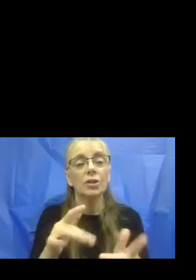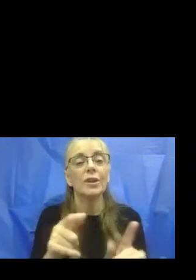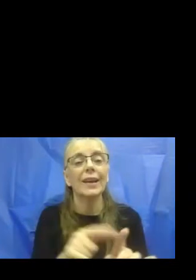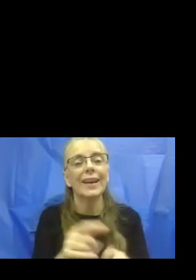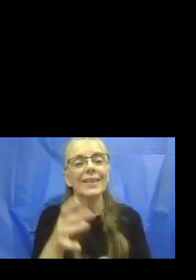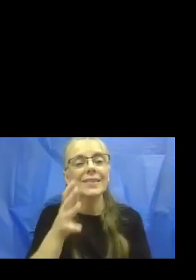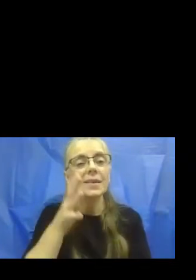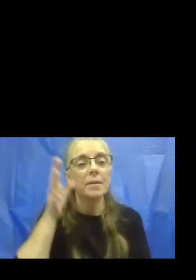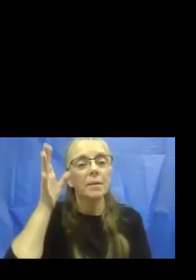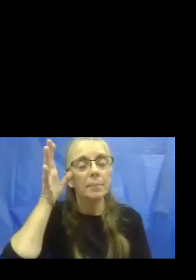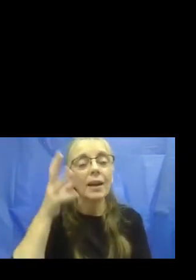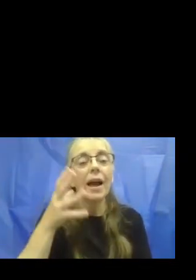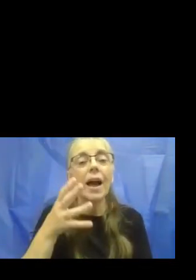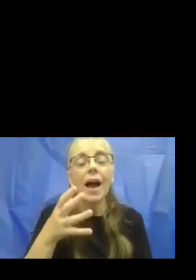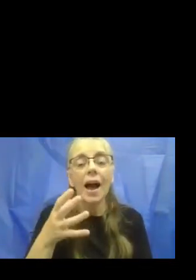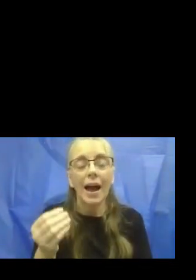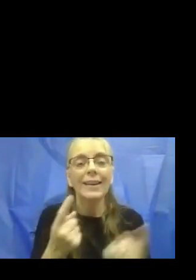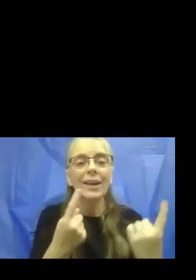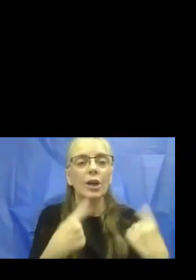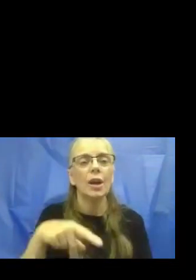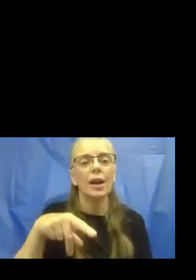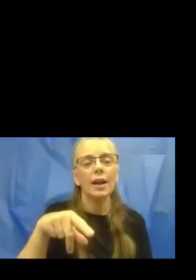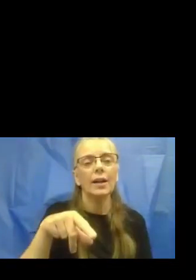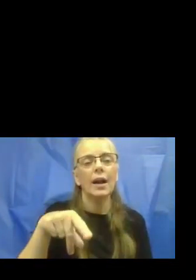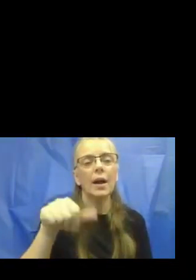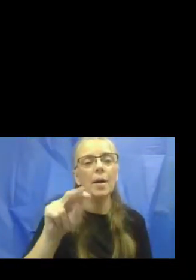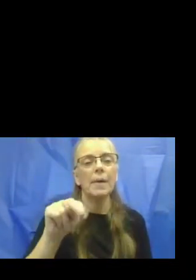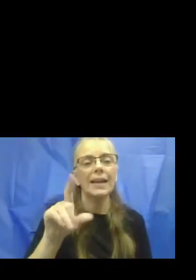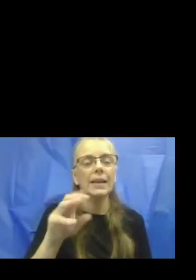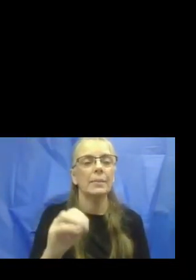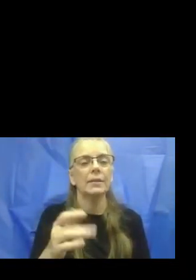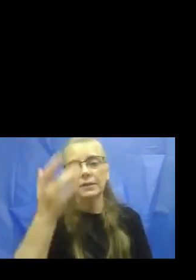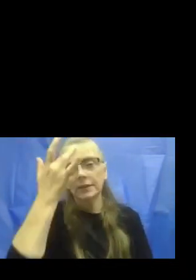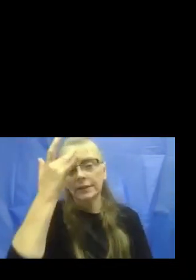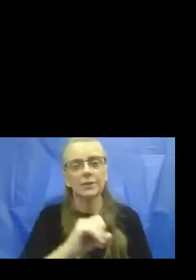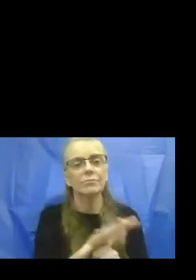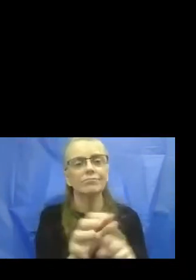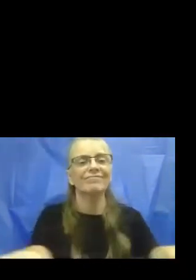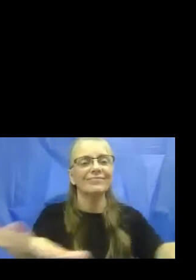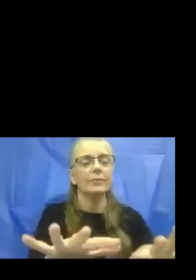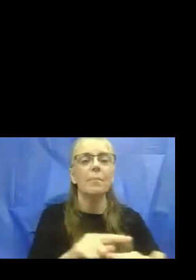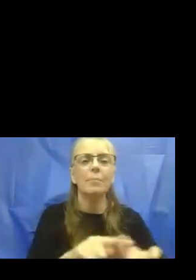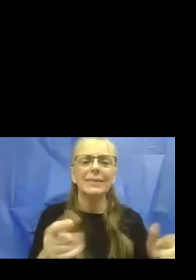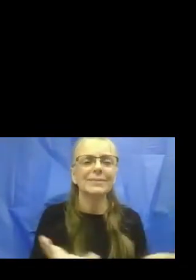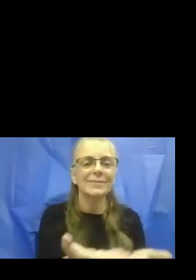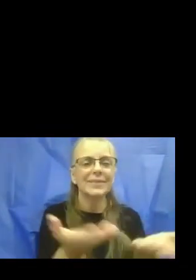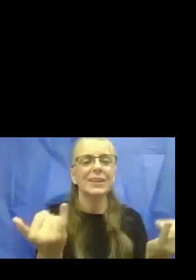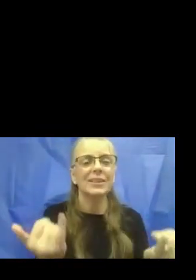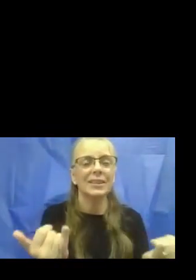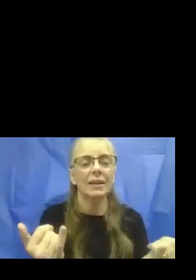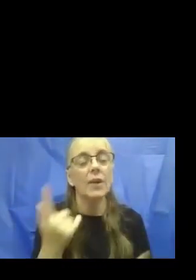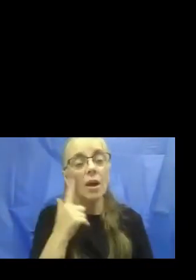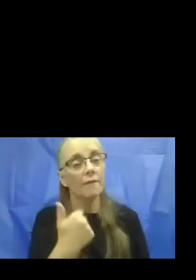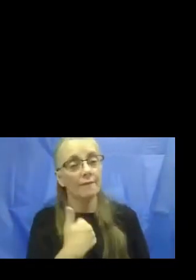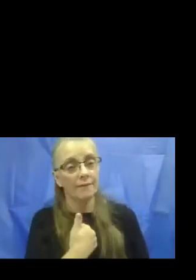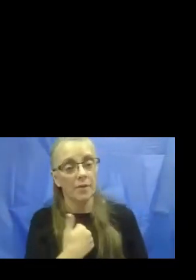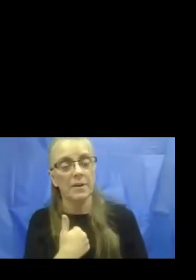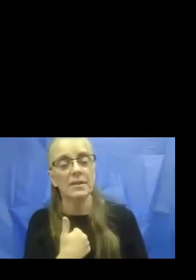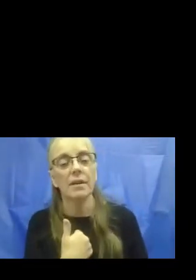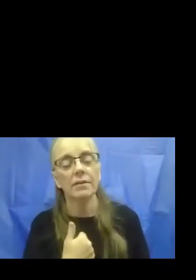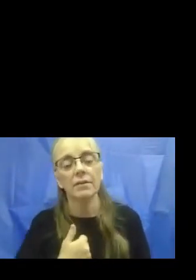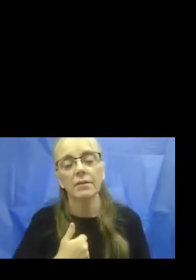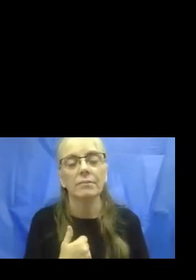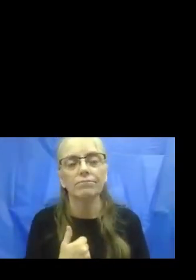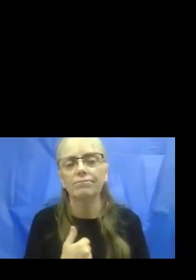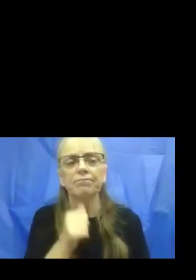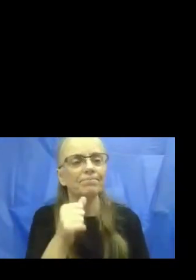here today. I know that for me, even without being a brand new parent, both as an artist,